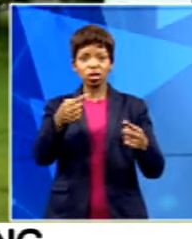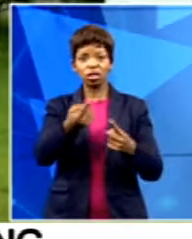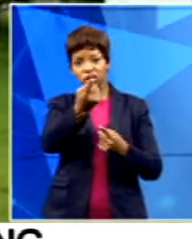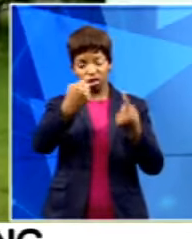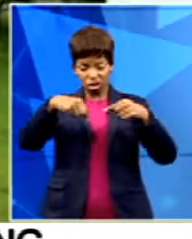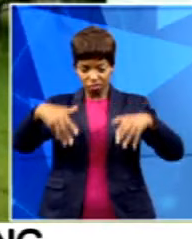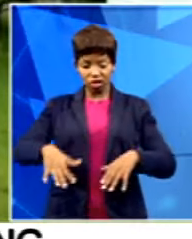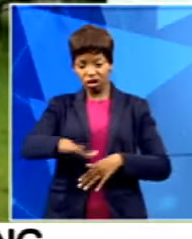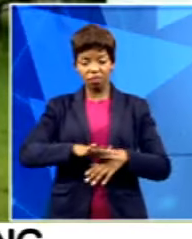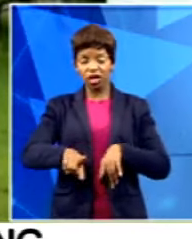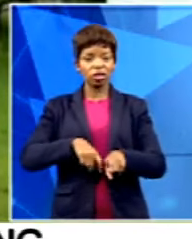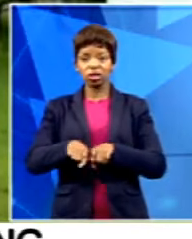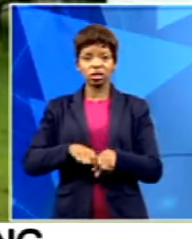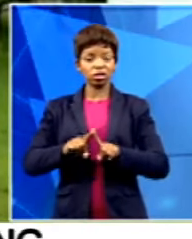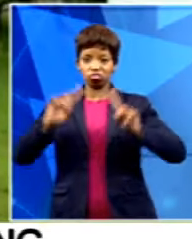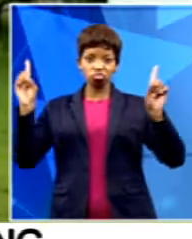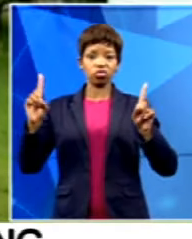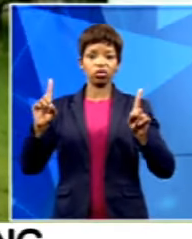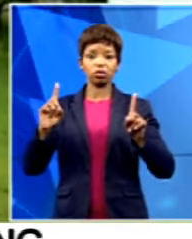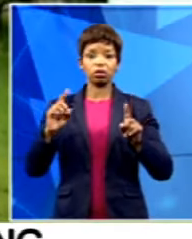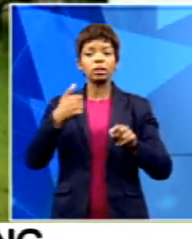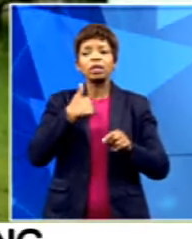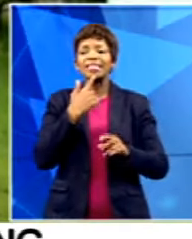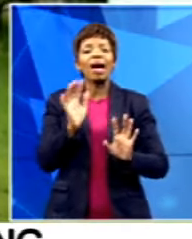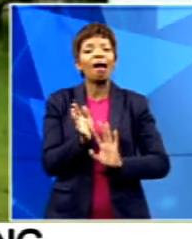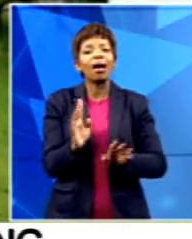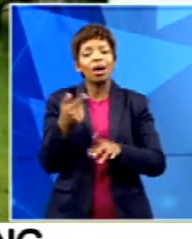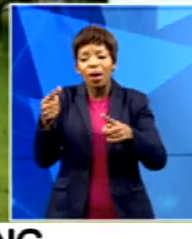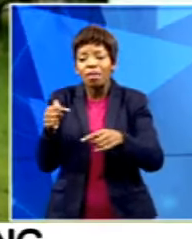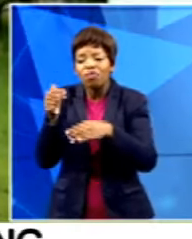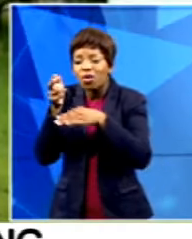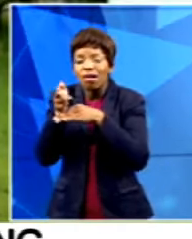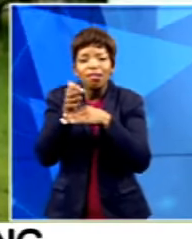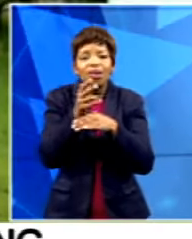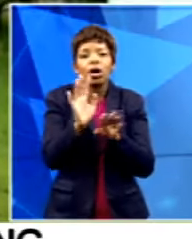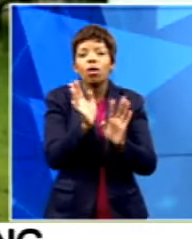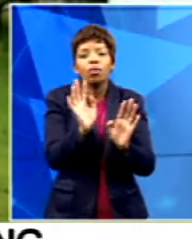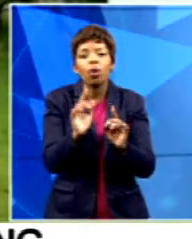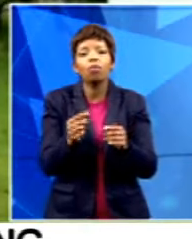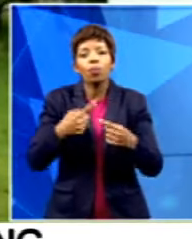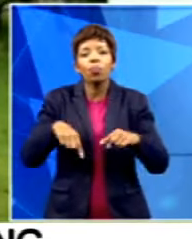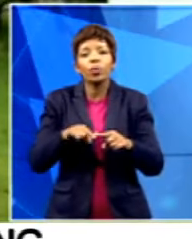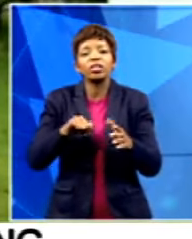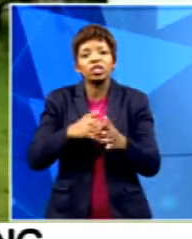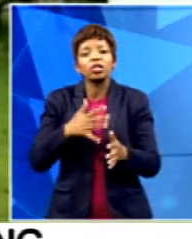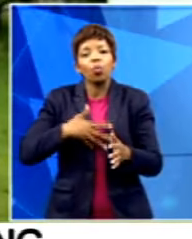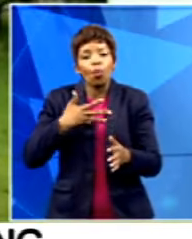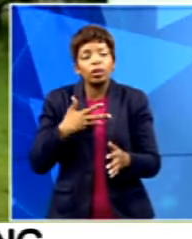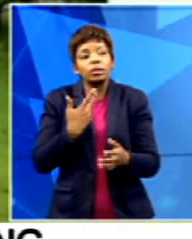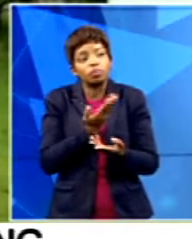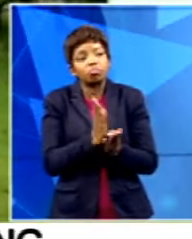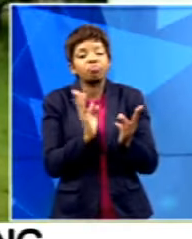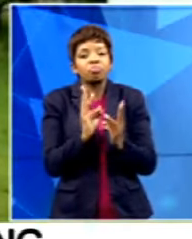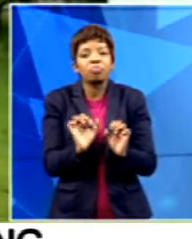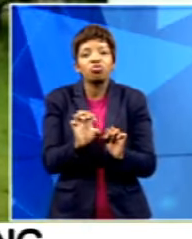is concerned. We said to them, but we're not coming to shoot or videoize anyone getting tested. We've come to tell the story. The South Africans need to know, as you